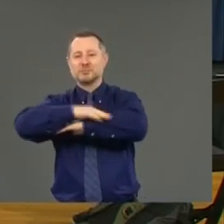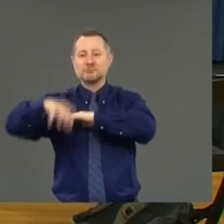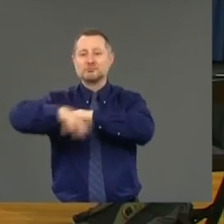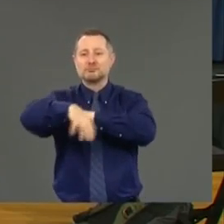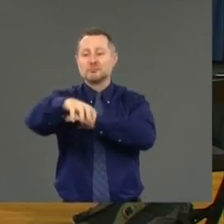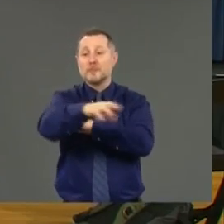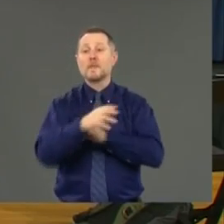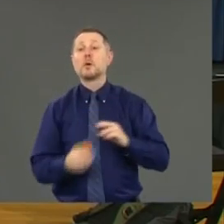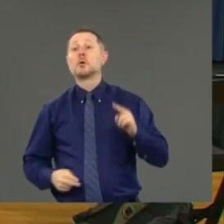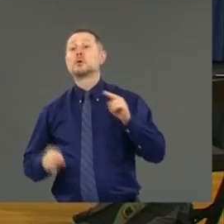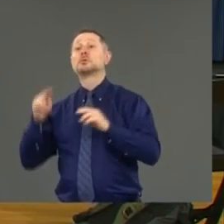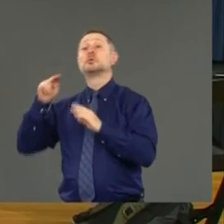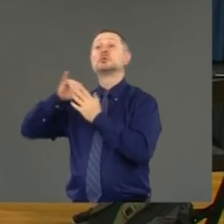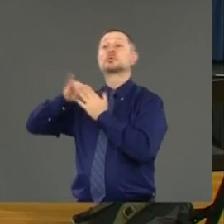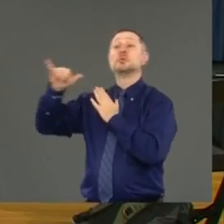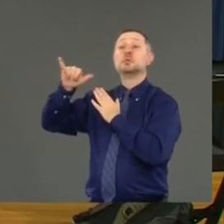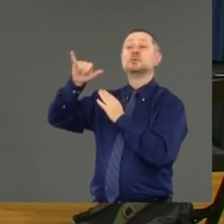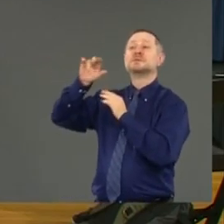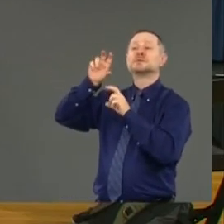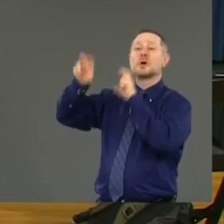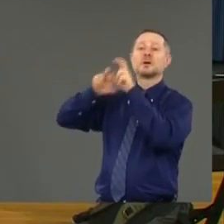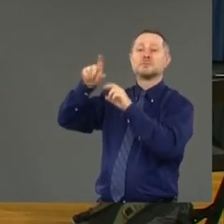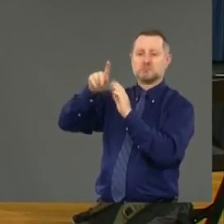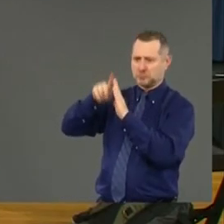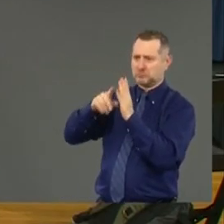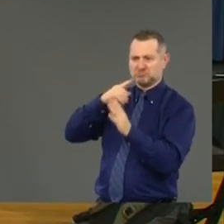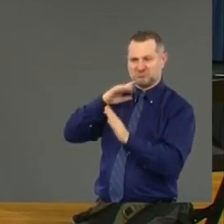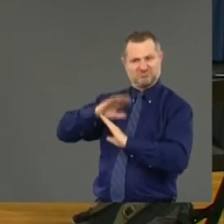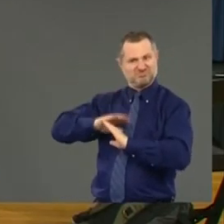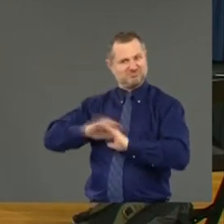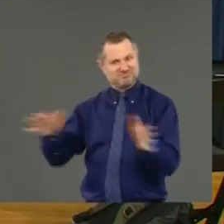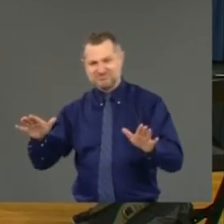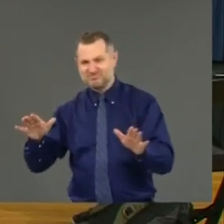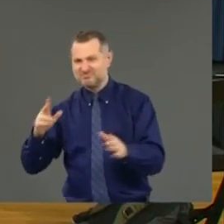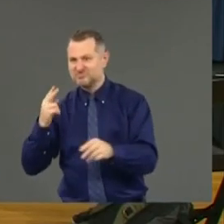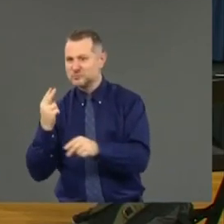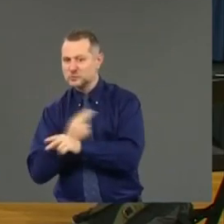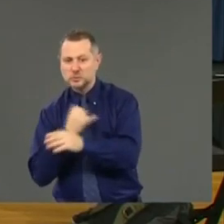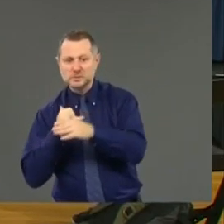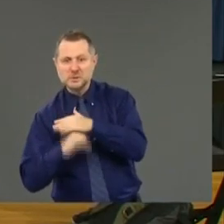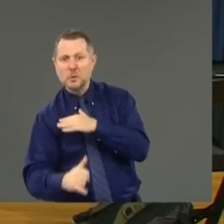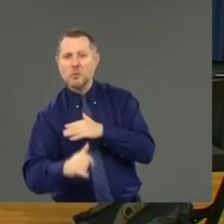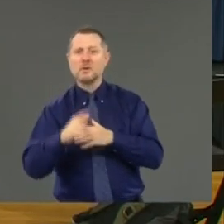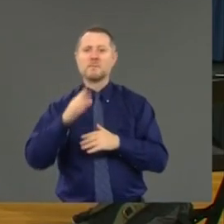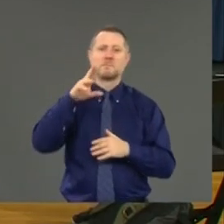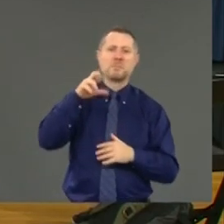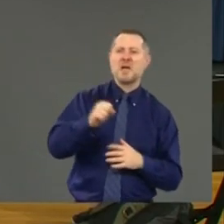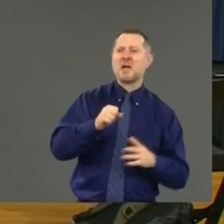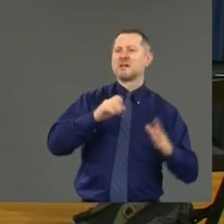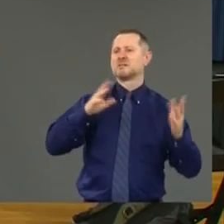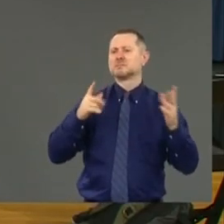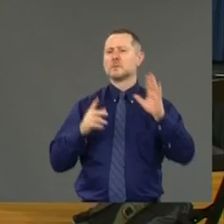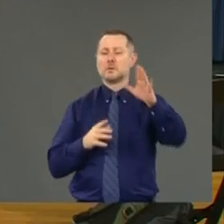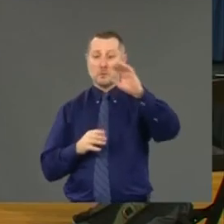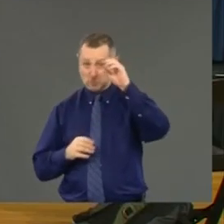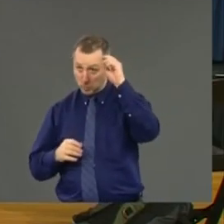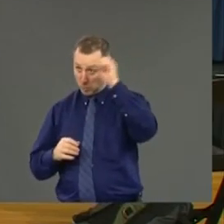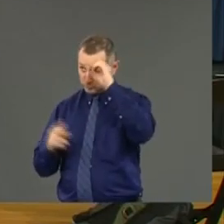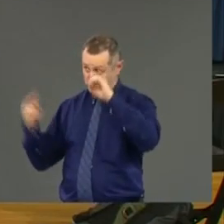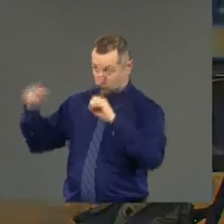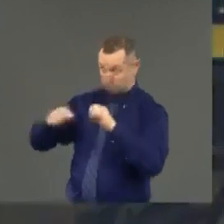mass transit? So what are your thoughts on those plans, and do you think that those are going in the right